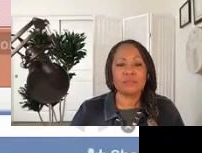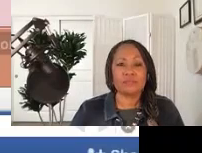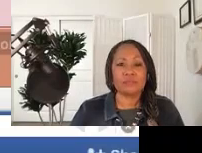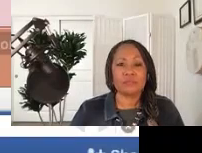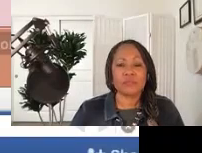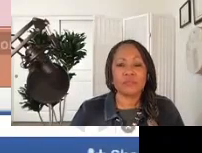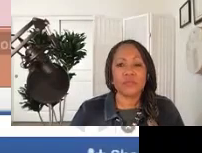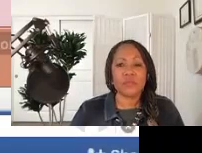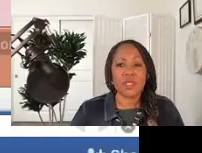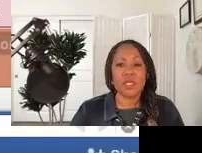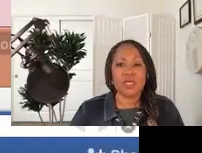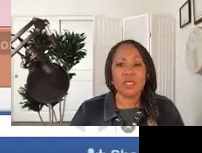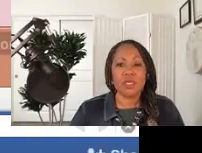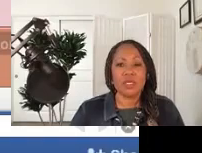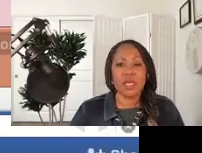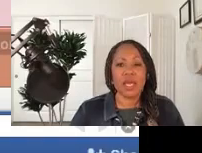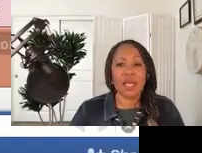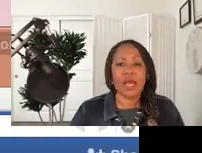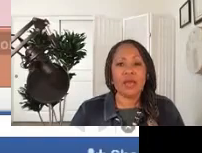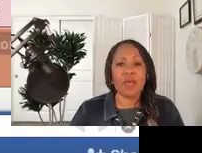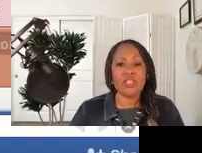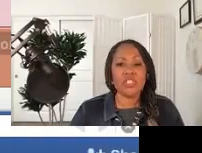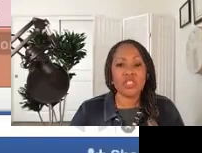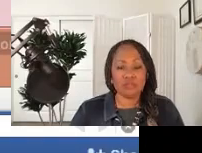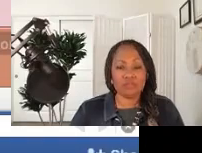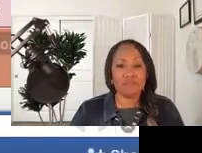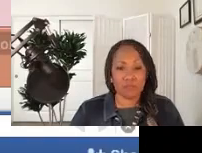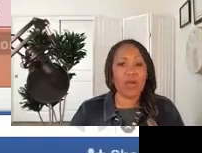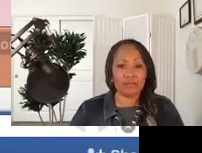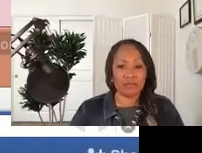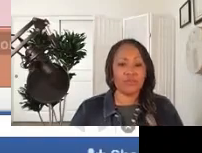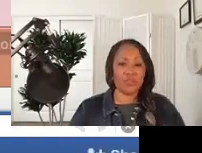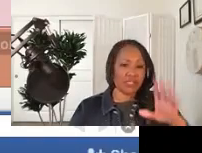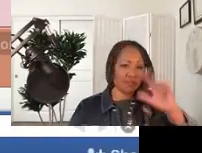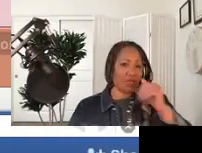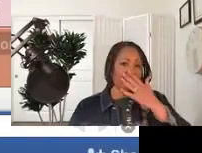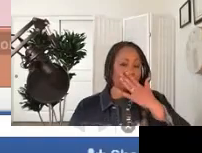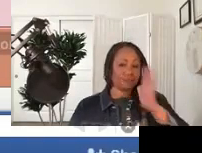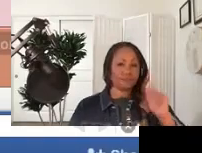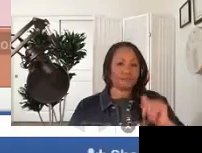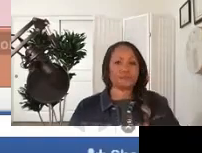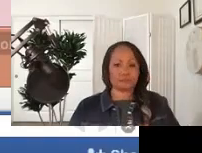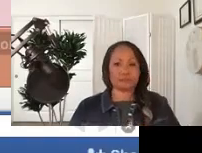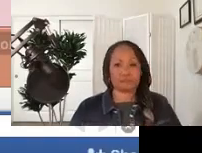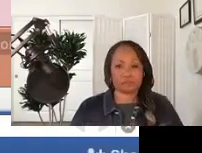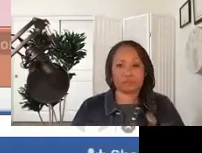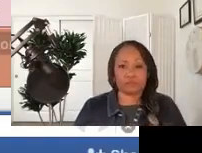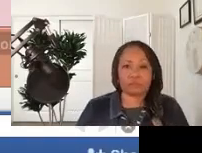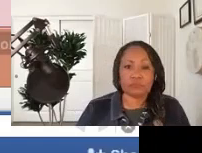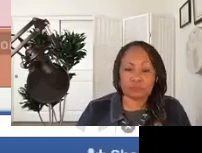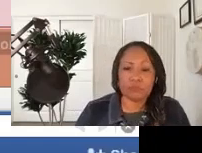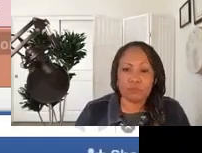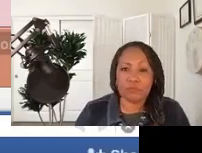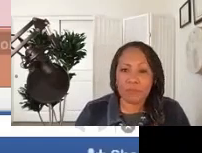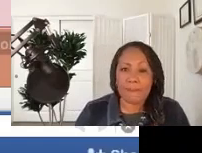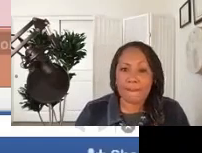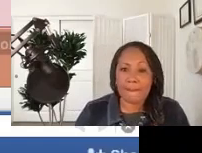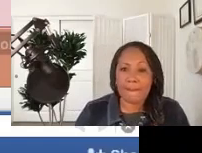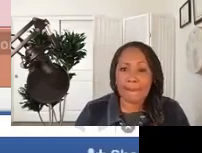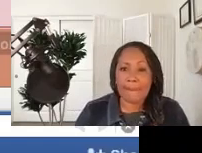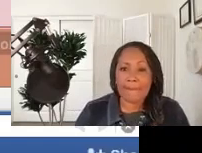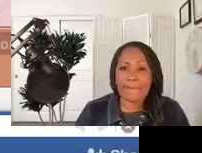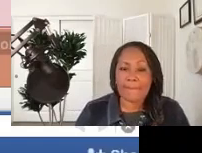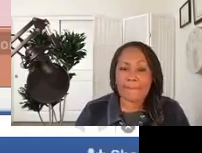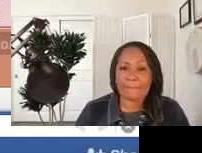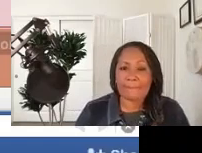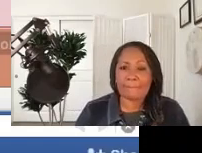of your presentation. And I want to go ahead. No, I was going to say, you certainly can do it, but there's no real